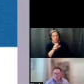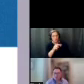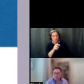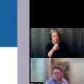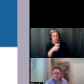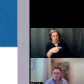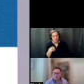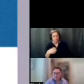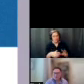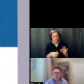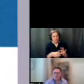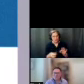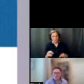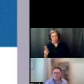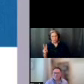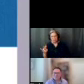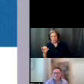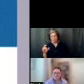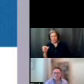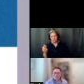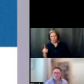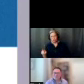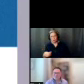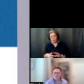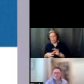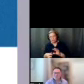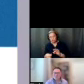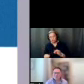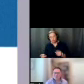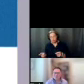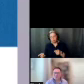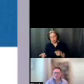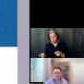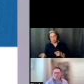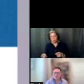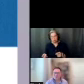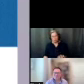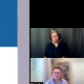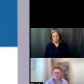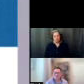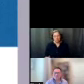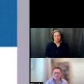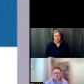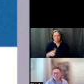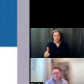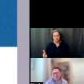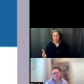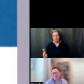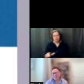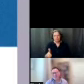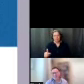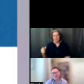Sure. That's just that. I'm sorry, Victor. Can you go first if you want? No, no, no, no. You first, Madam Chair. We can fight over it. I'm just